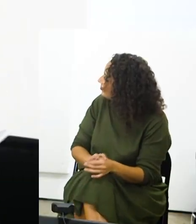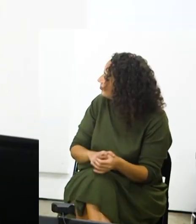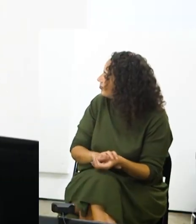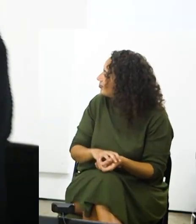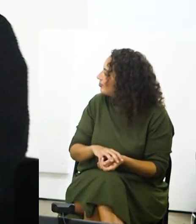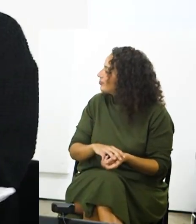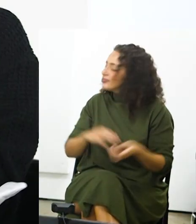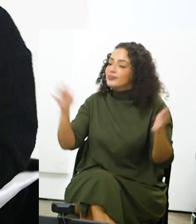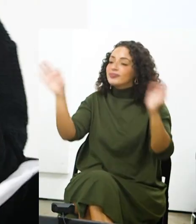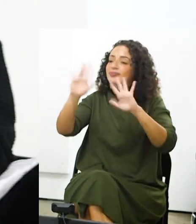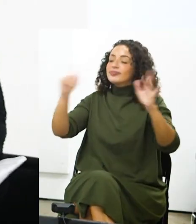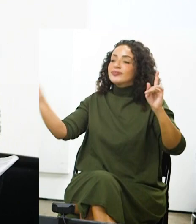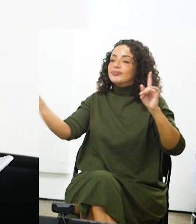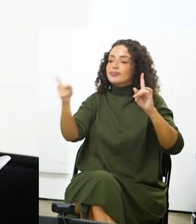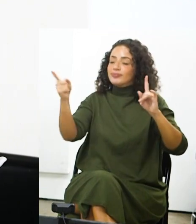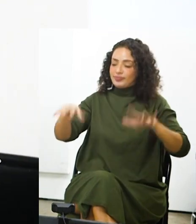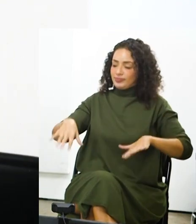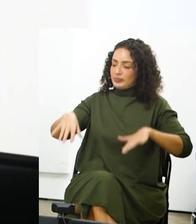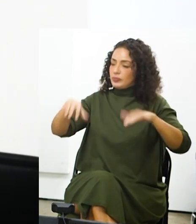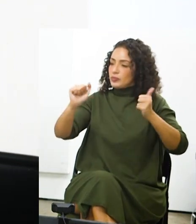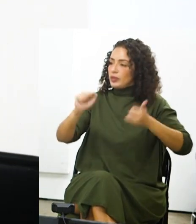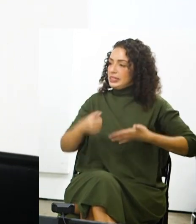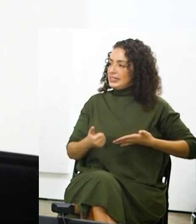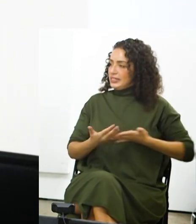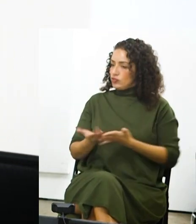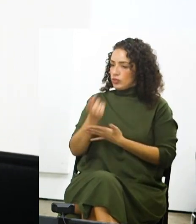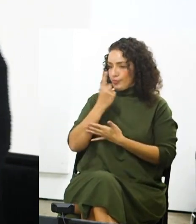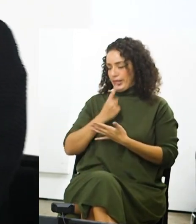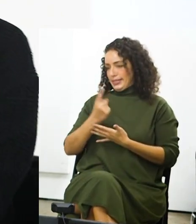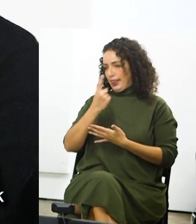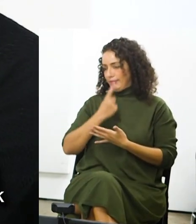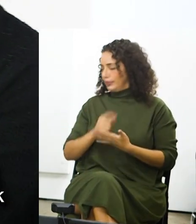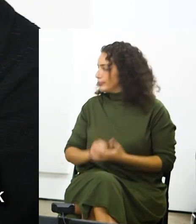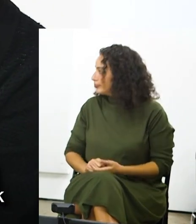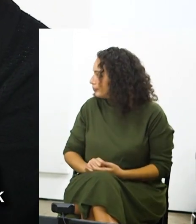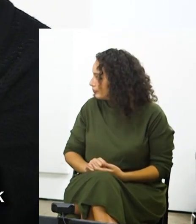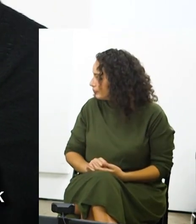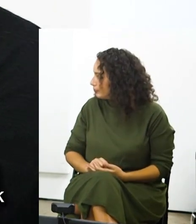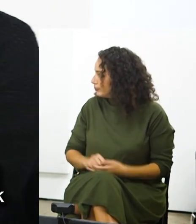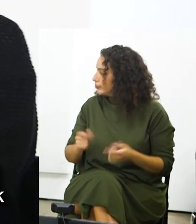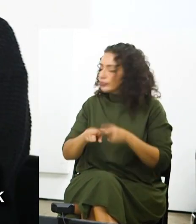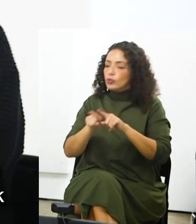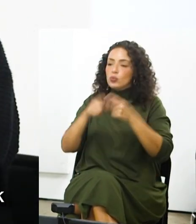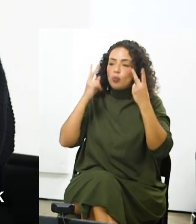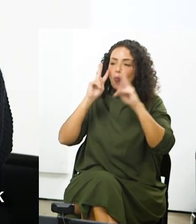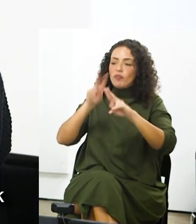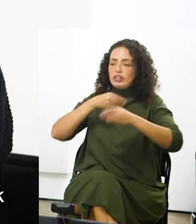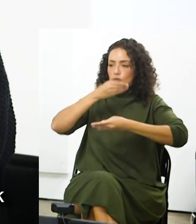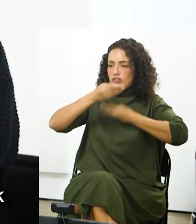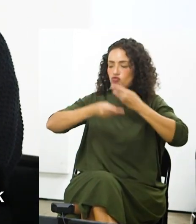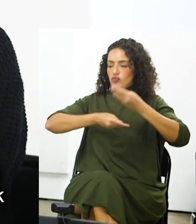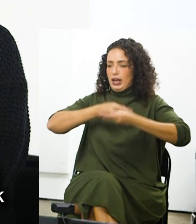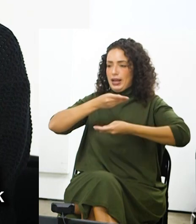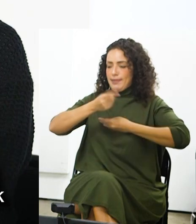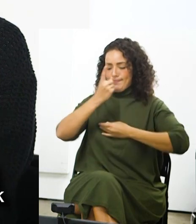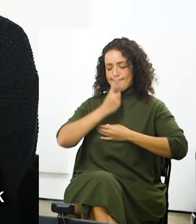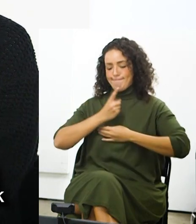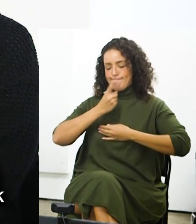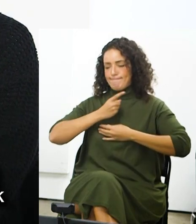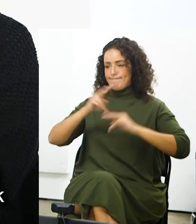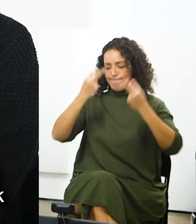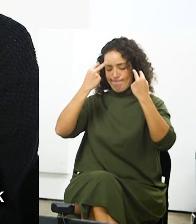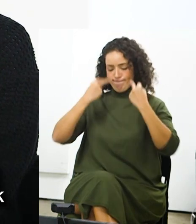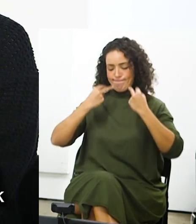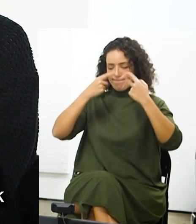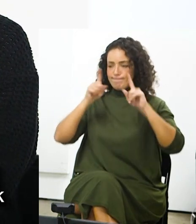Hi everyone. I'm going to start introduction of myself and also start with visual description of myself as well. I'm wearing